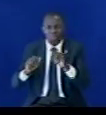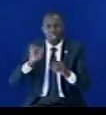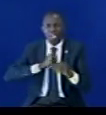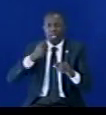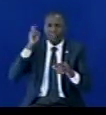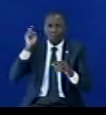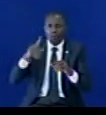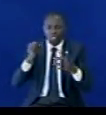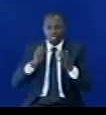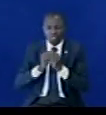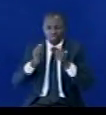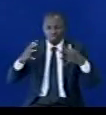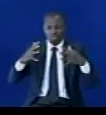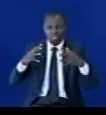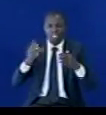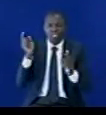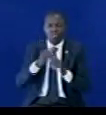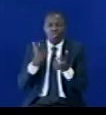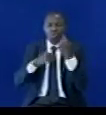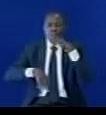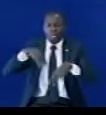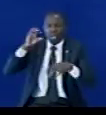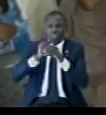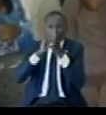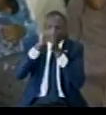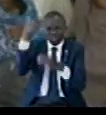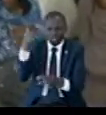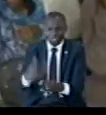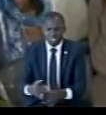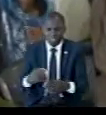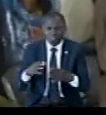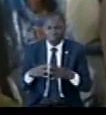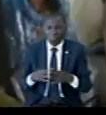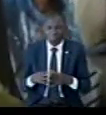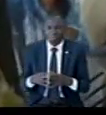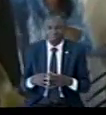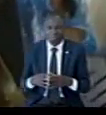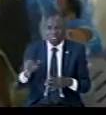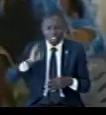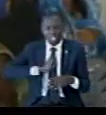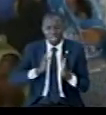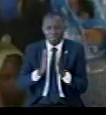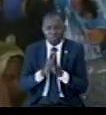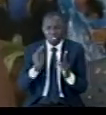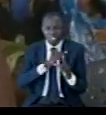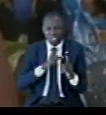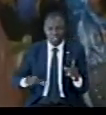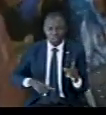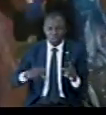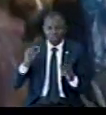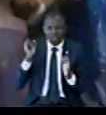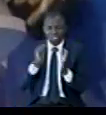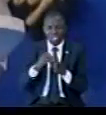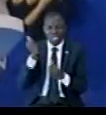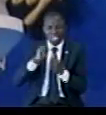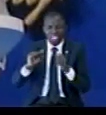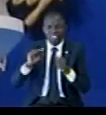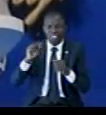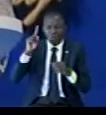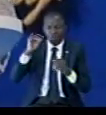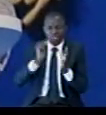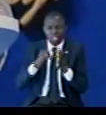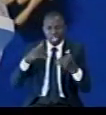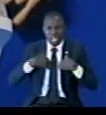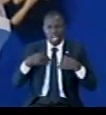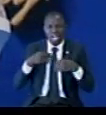the swelling, come out in Jesus' name. I pray, Lord, for those who have any incurable disease like